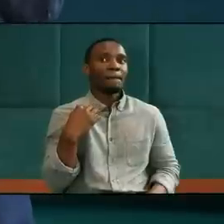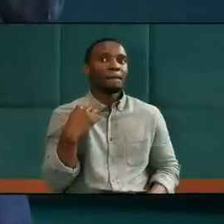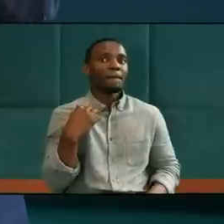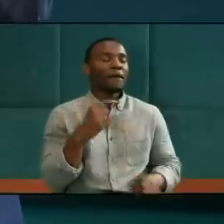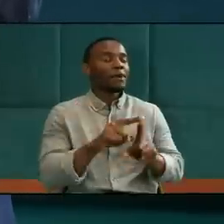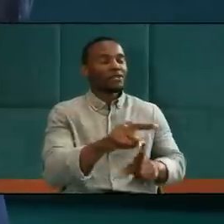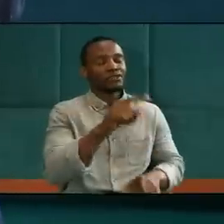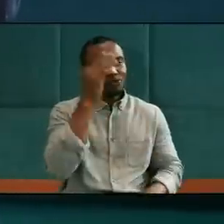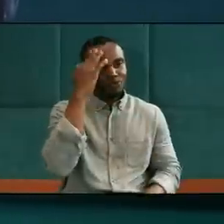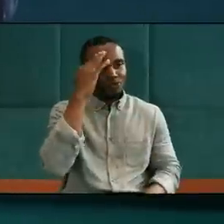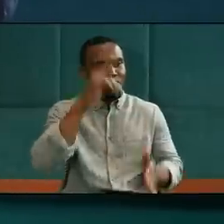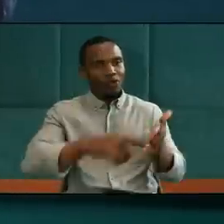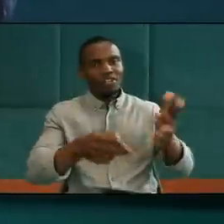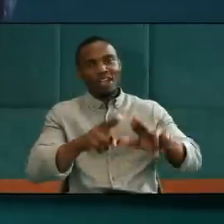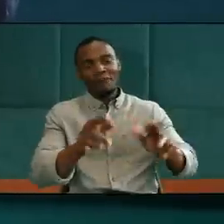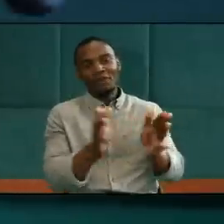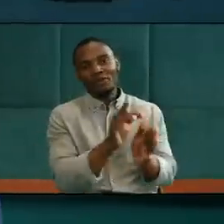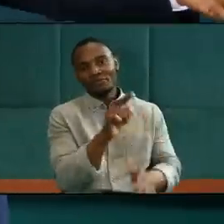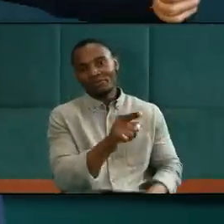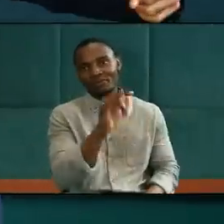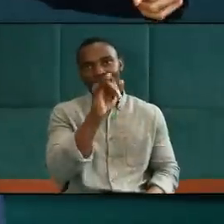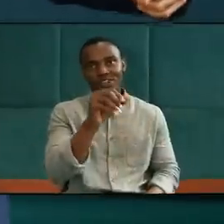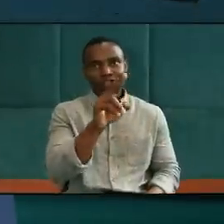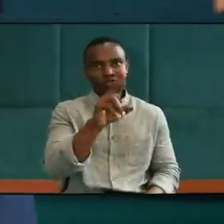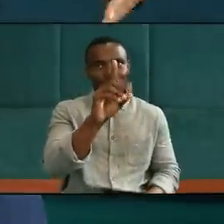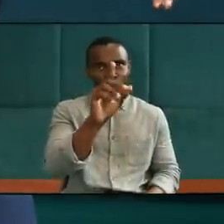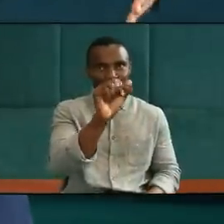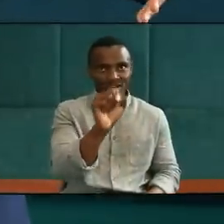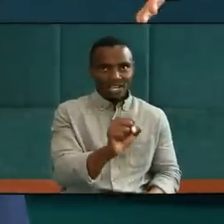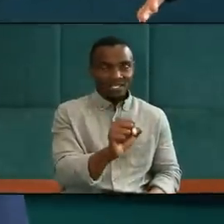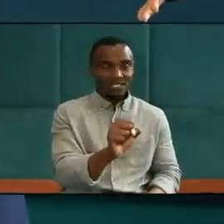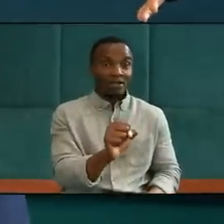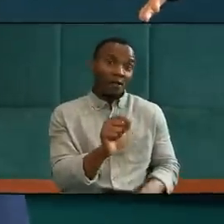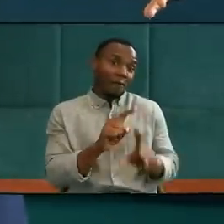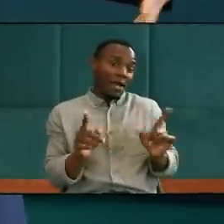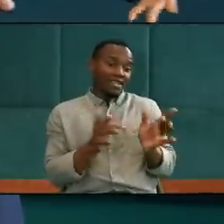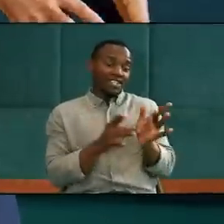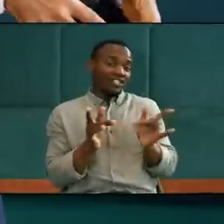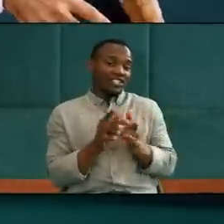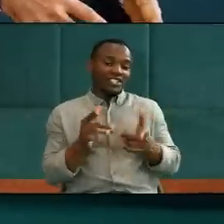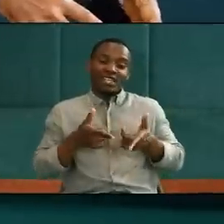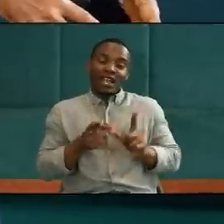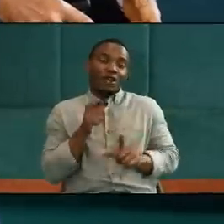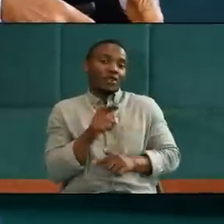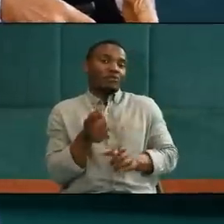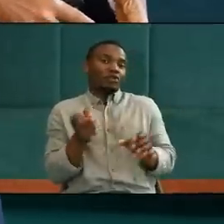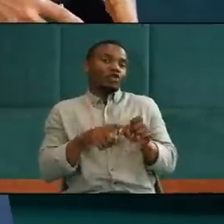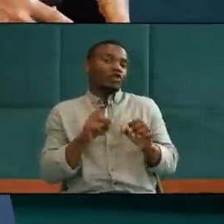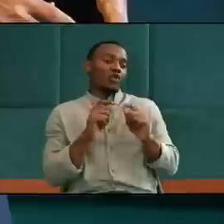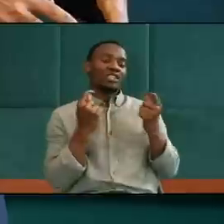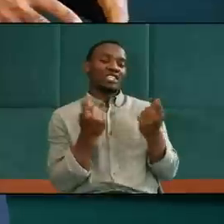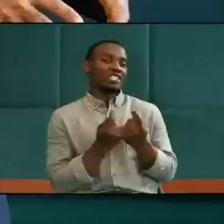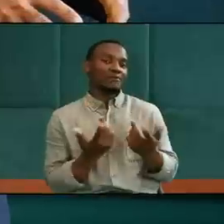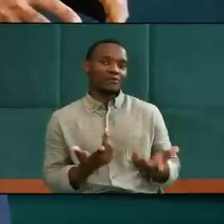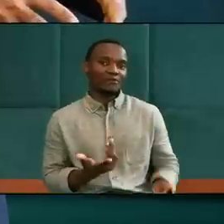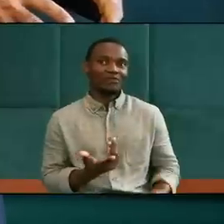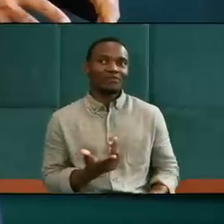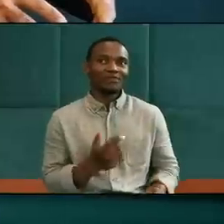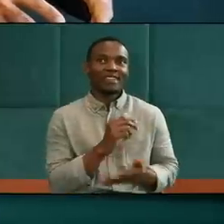He was really a crook. Yet Jesus allowed him on the team. Amen?